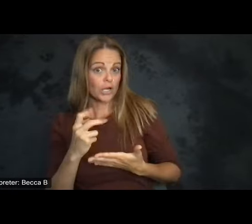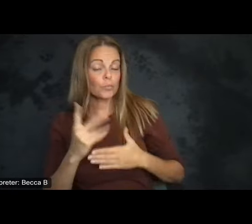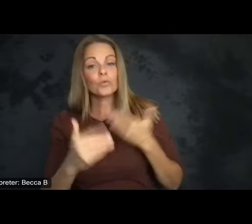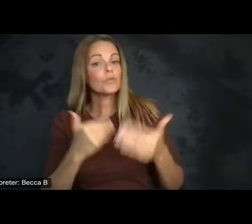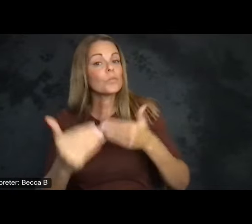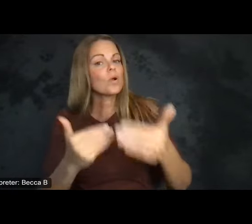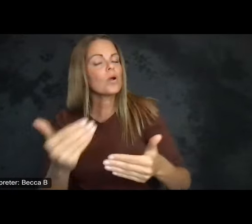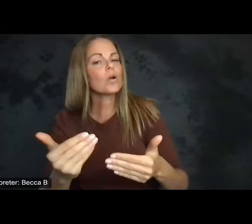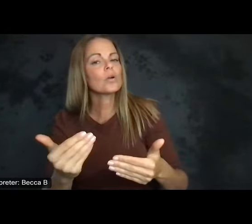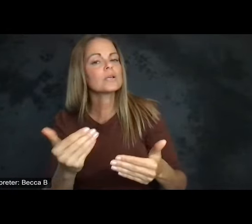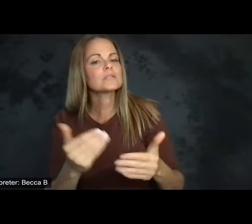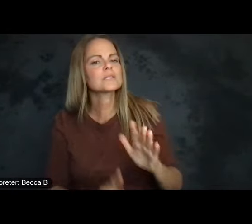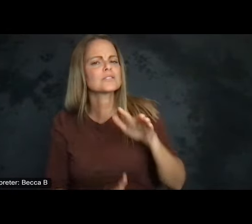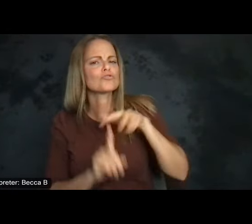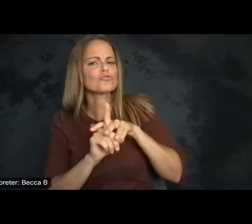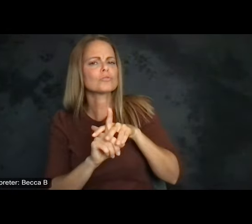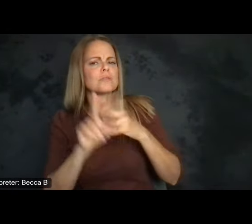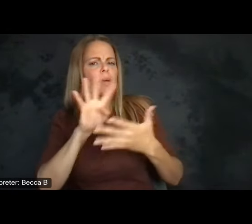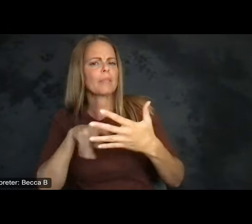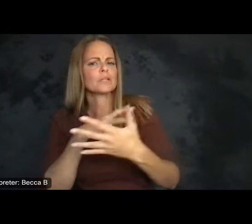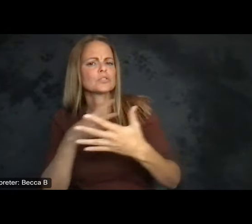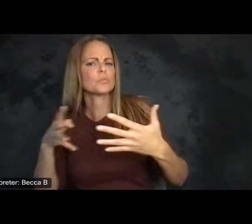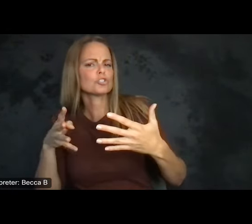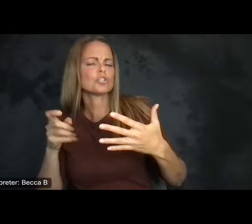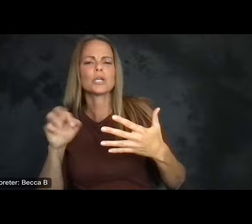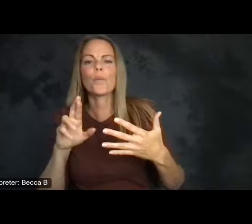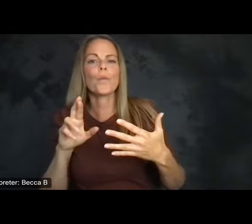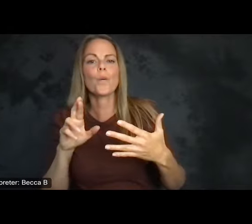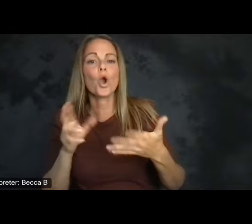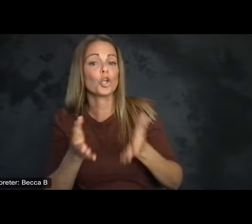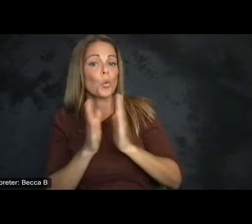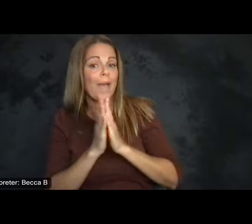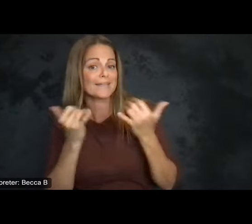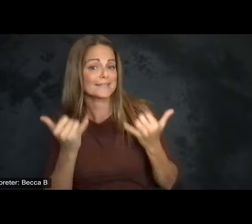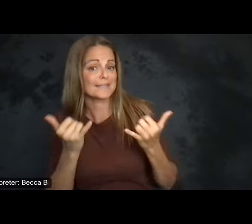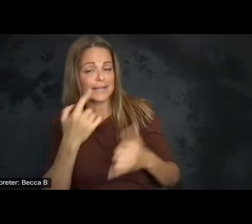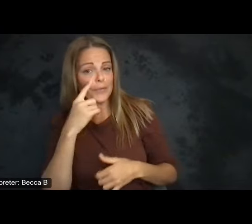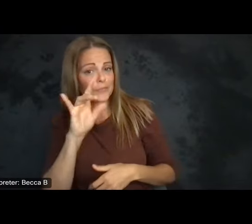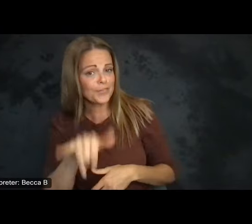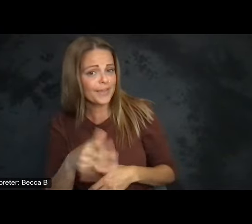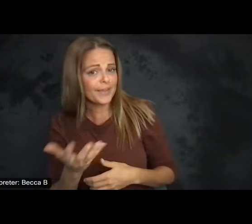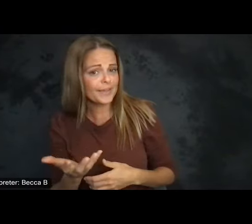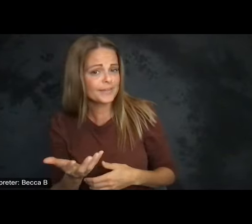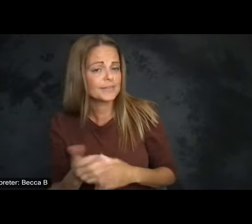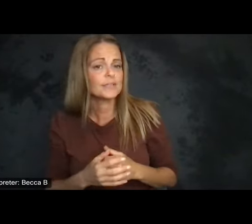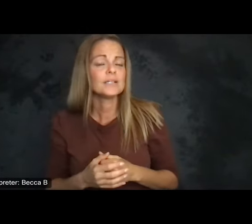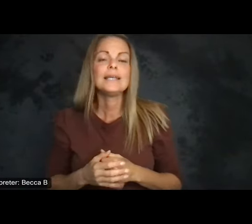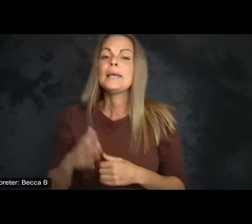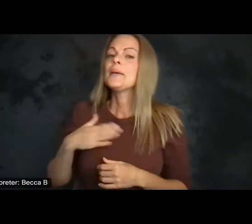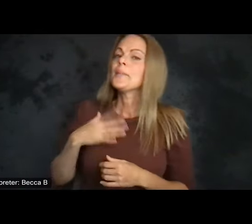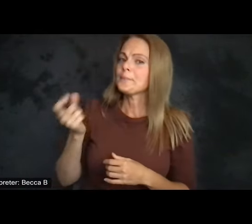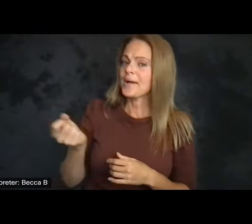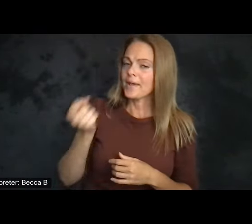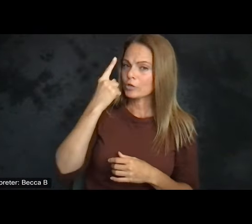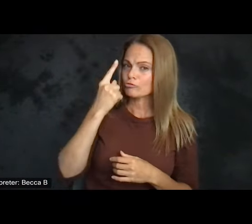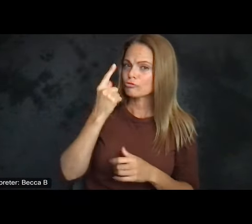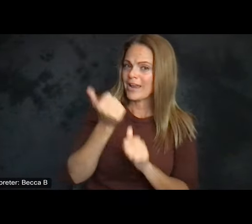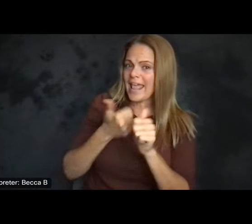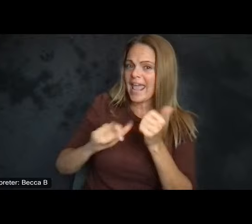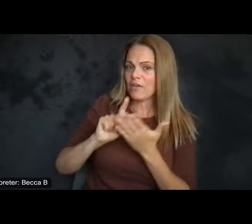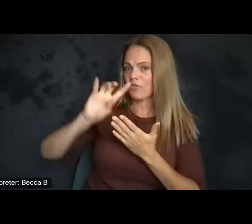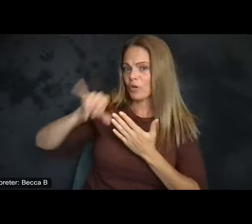progress because of where it shows up on the spreadsheet, or is that something you're asking at this point in time? My understanding is that every project in